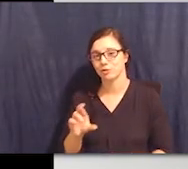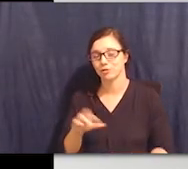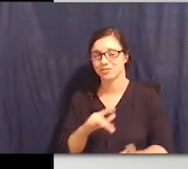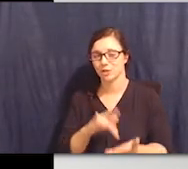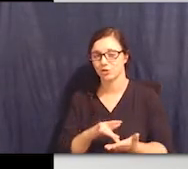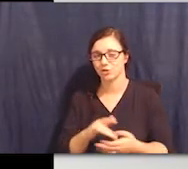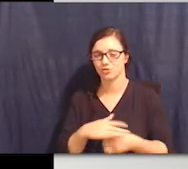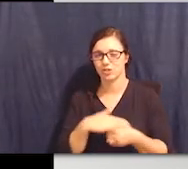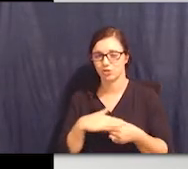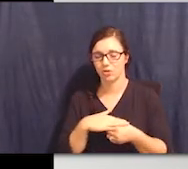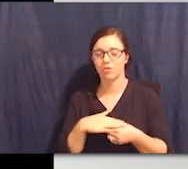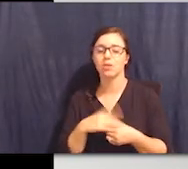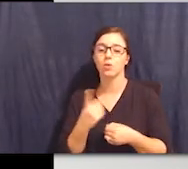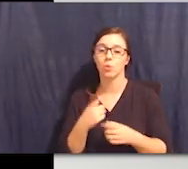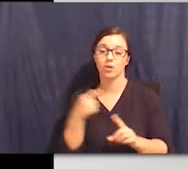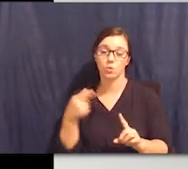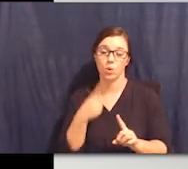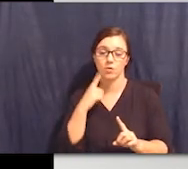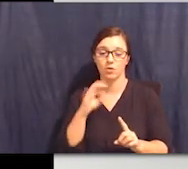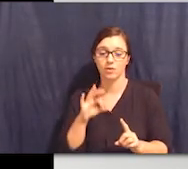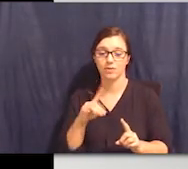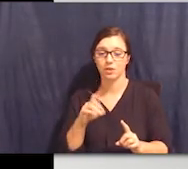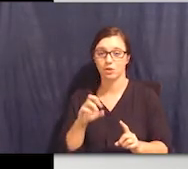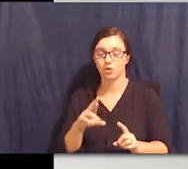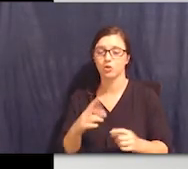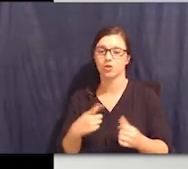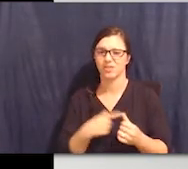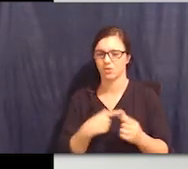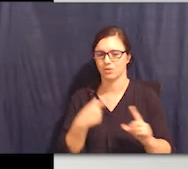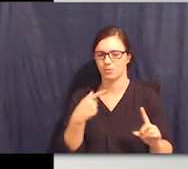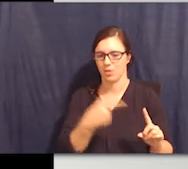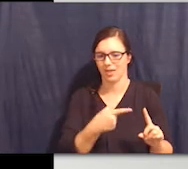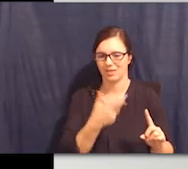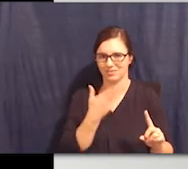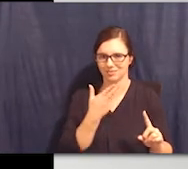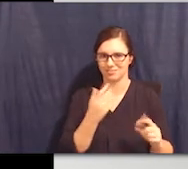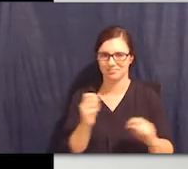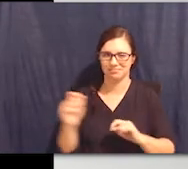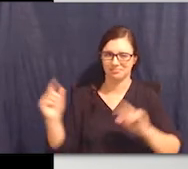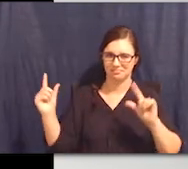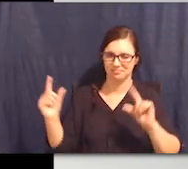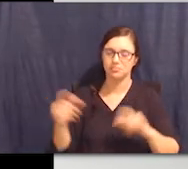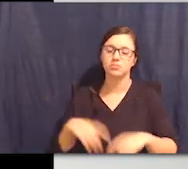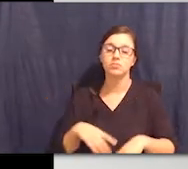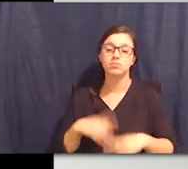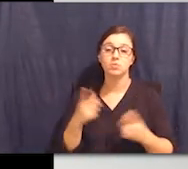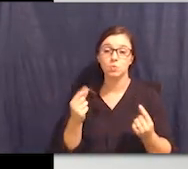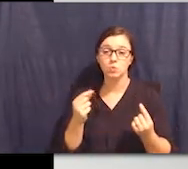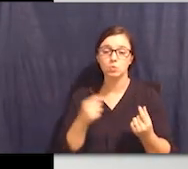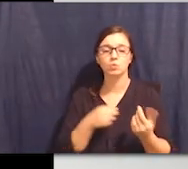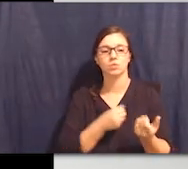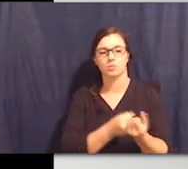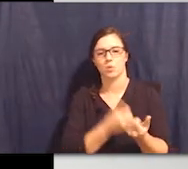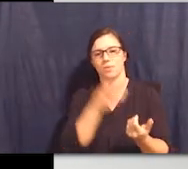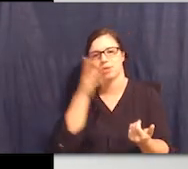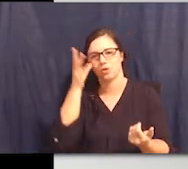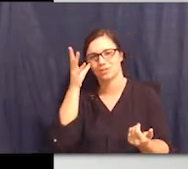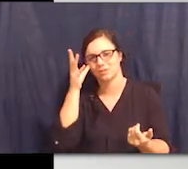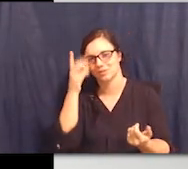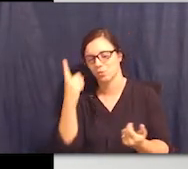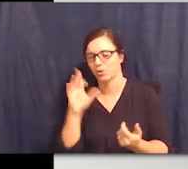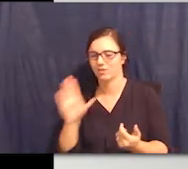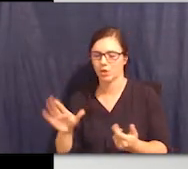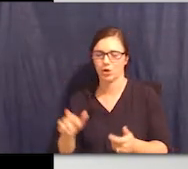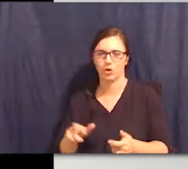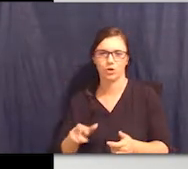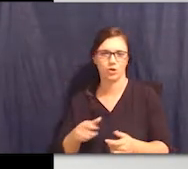Fiddler Centers. And one of the main goals of our Fiddler Centers, which is the first bullet there, is to provide support to parents. That's one of their